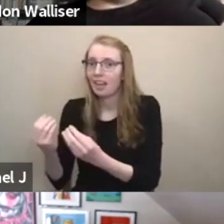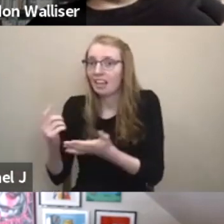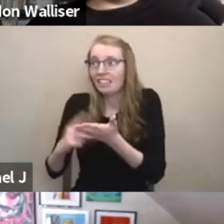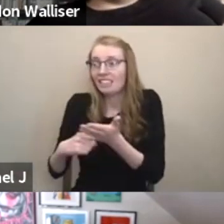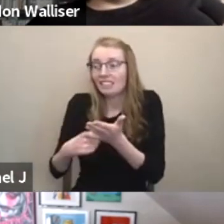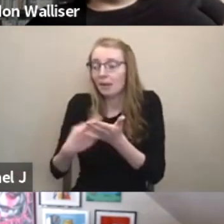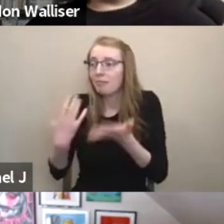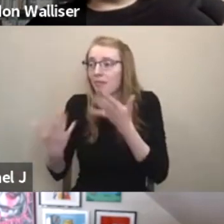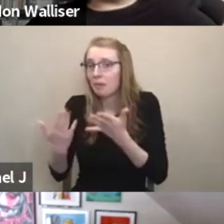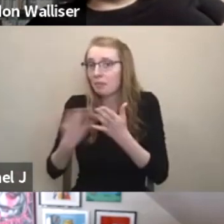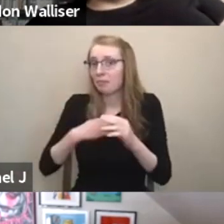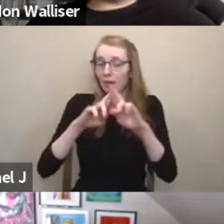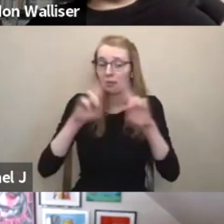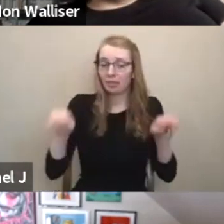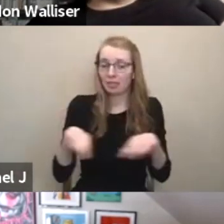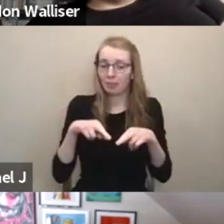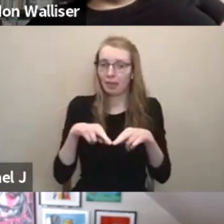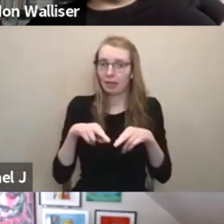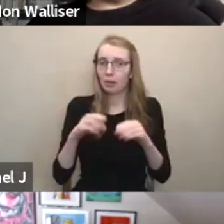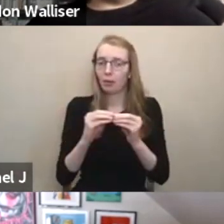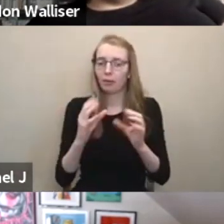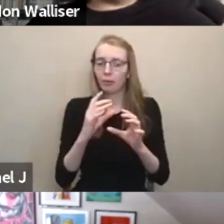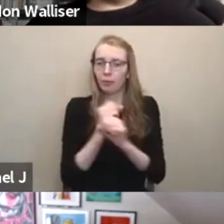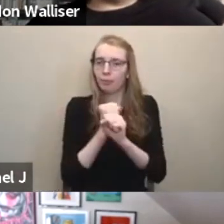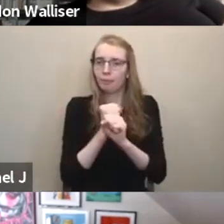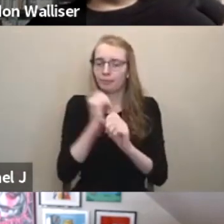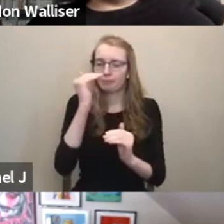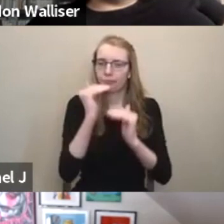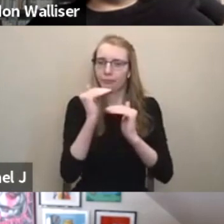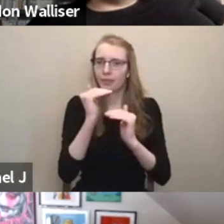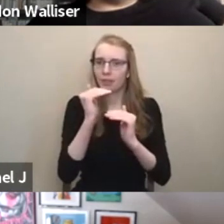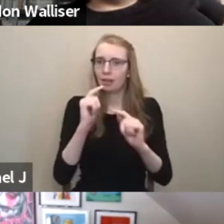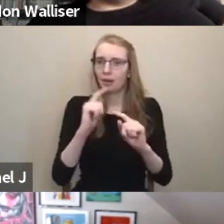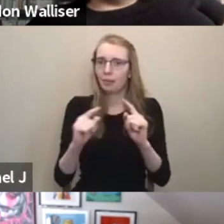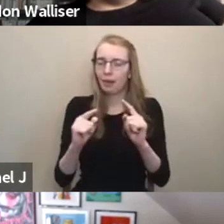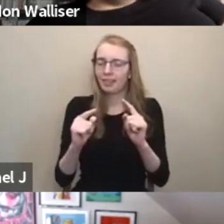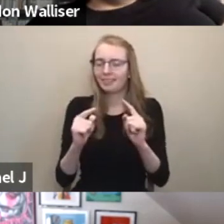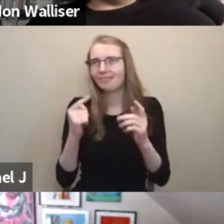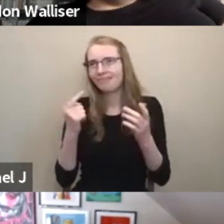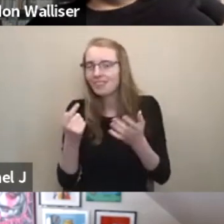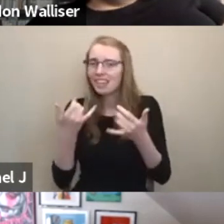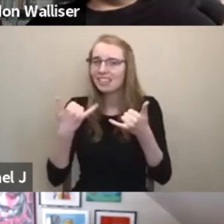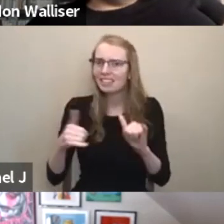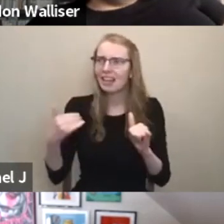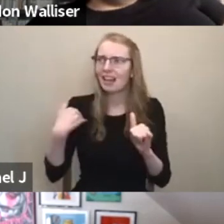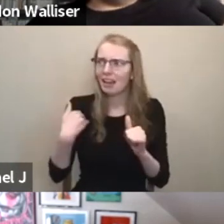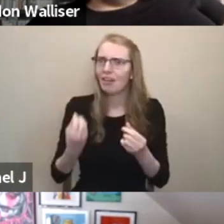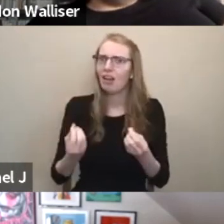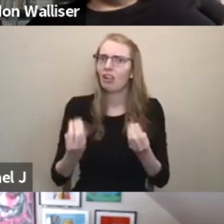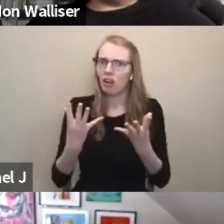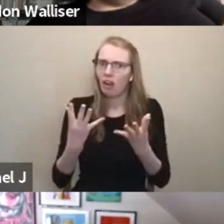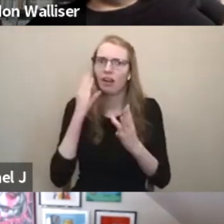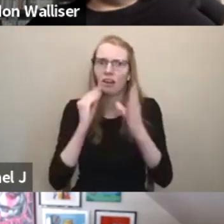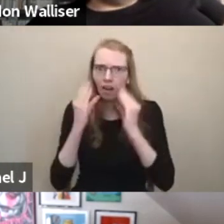shorter resume, but at the end of the day, I had a lot of experience behind me after that.